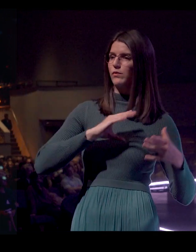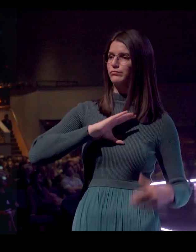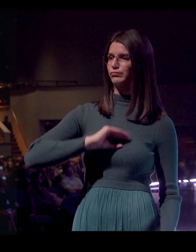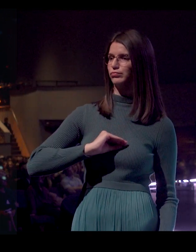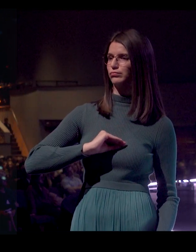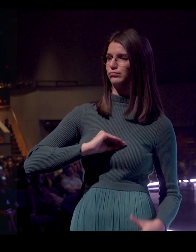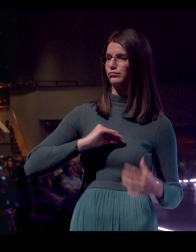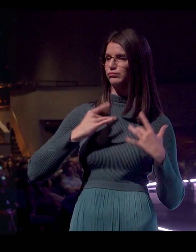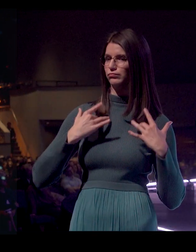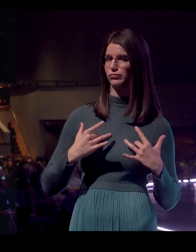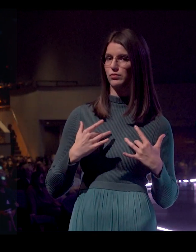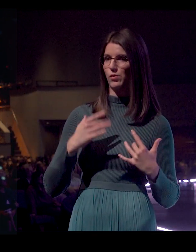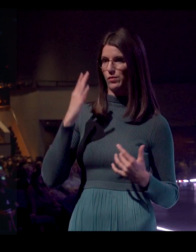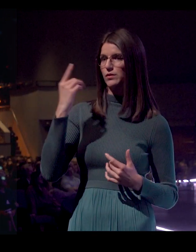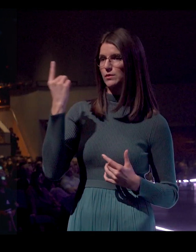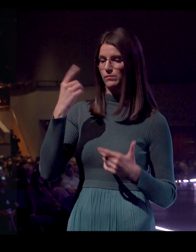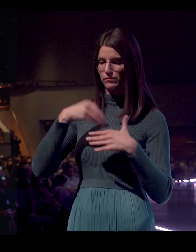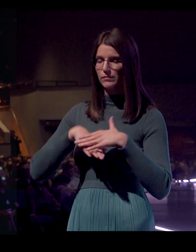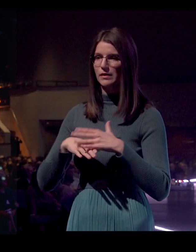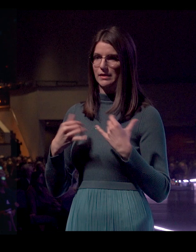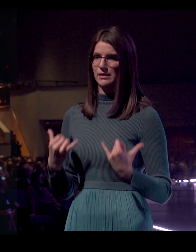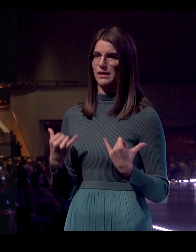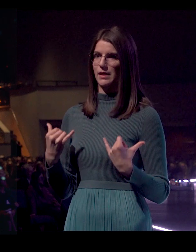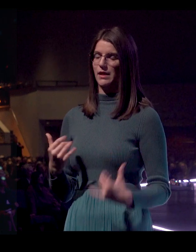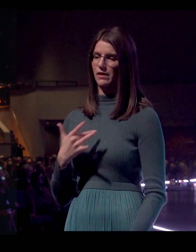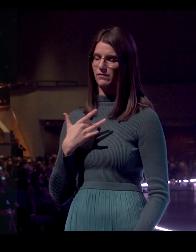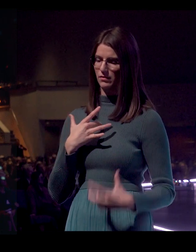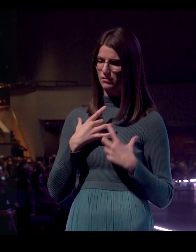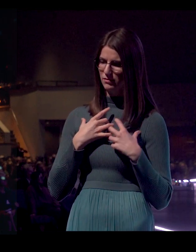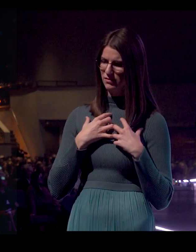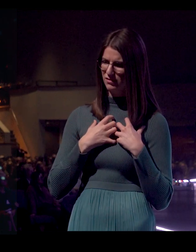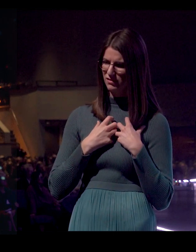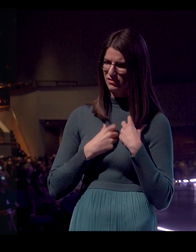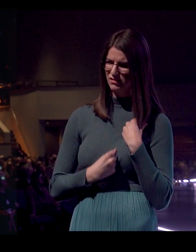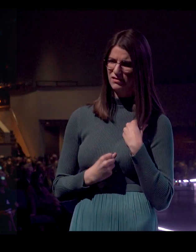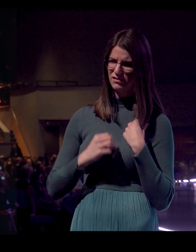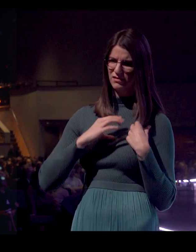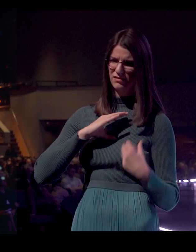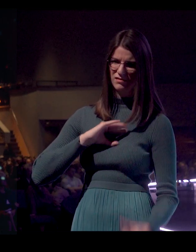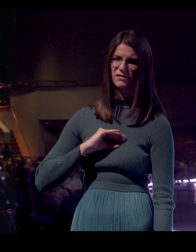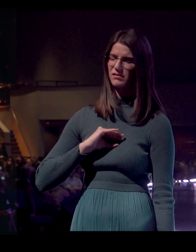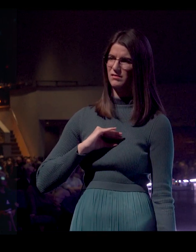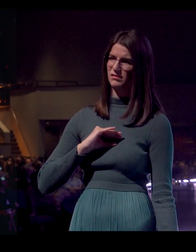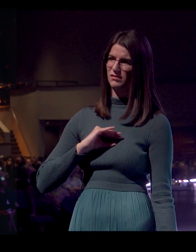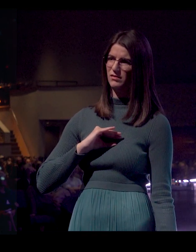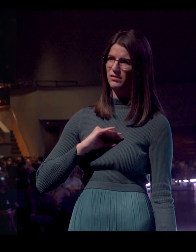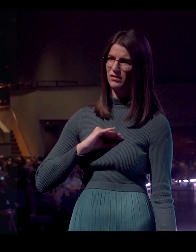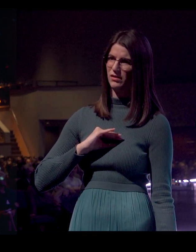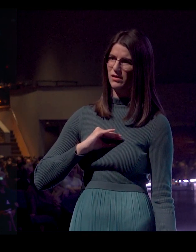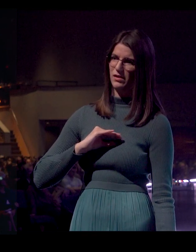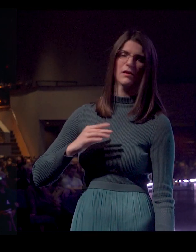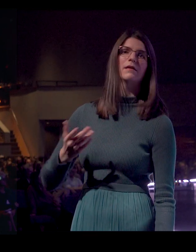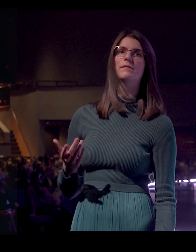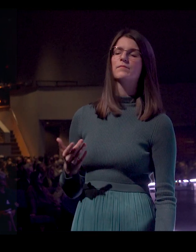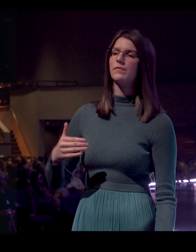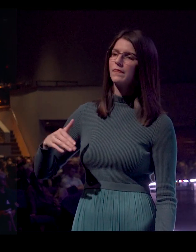broken. And you haven't made the link that you've placed your worth and value in something other than